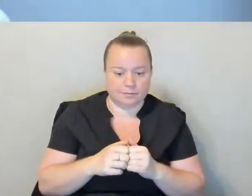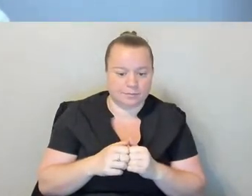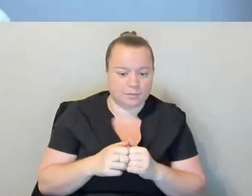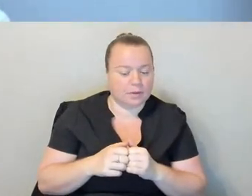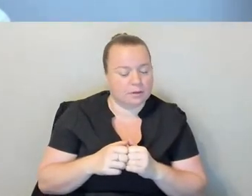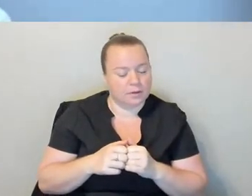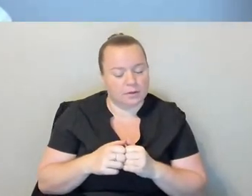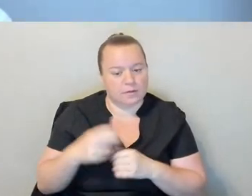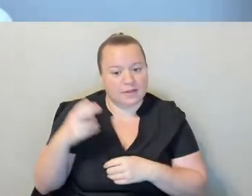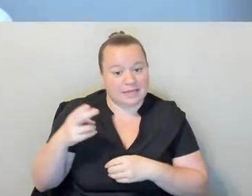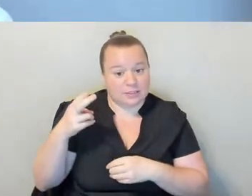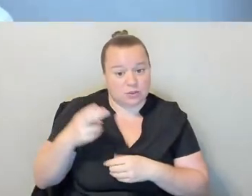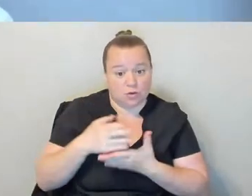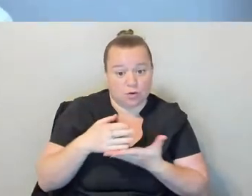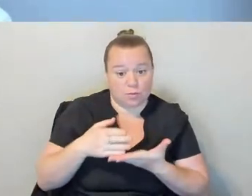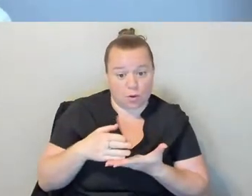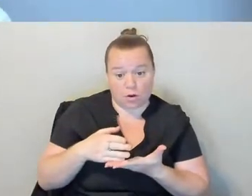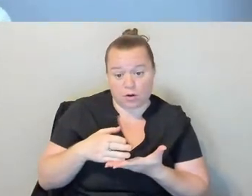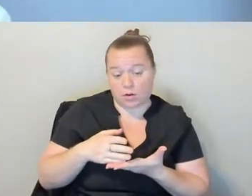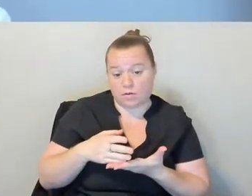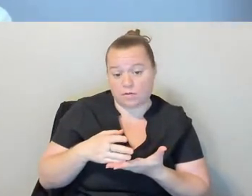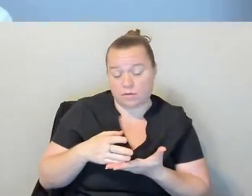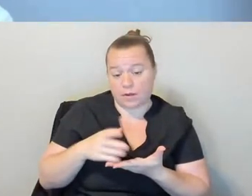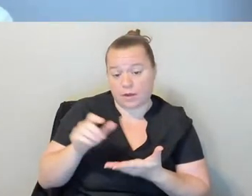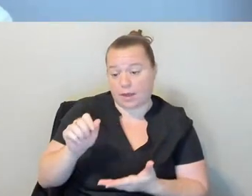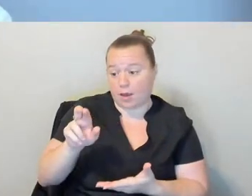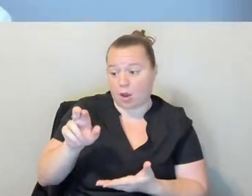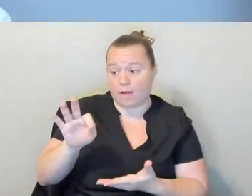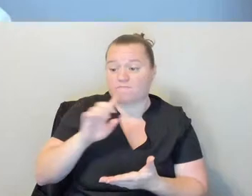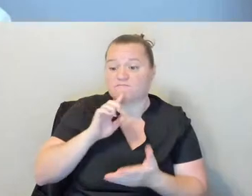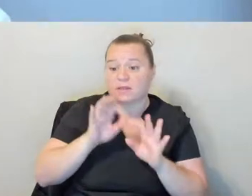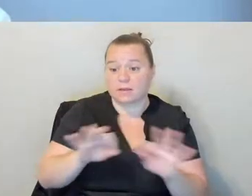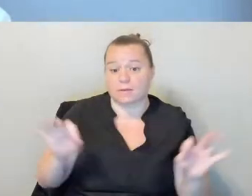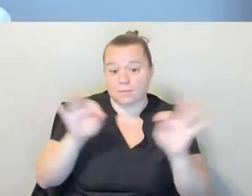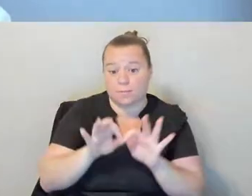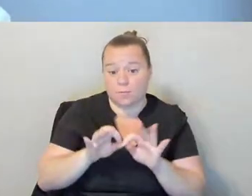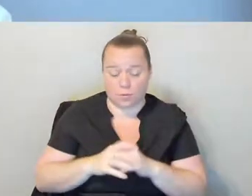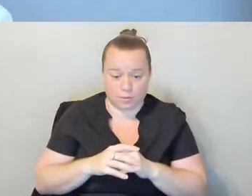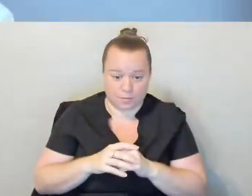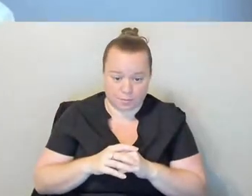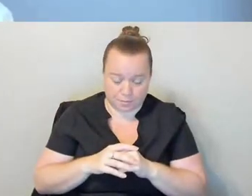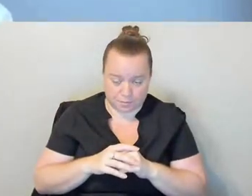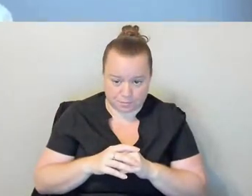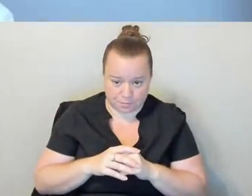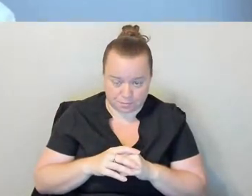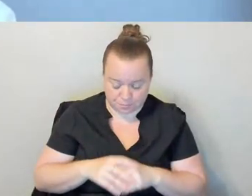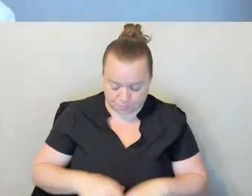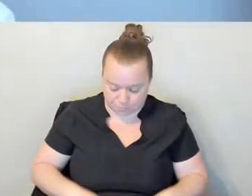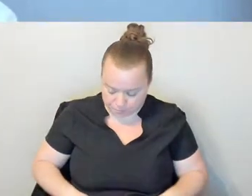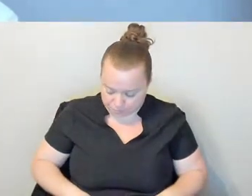the RRF, that this is really, really important. I mean, we did have,